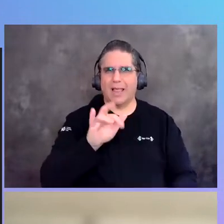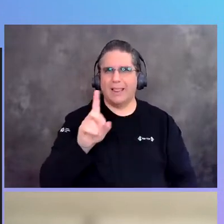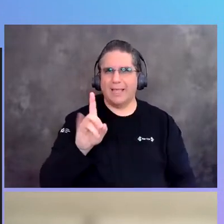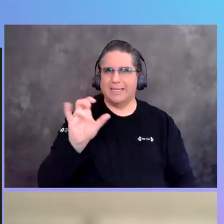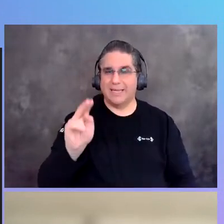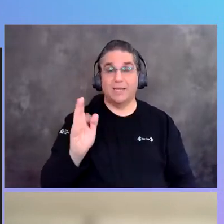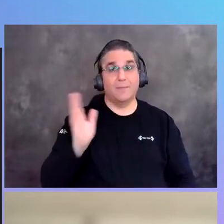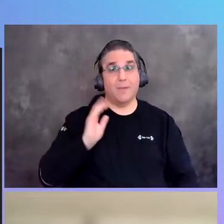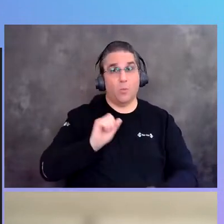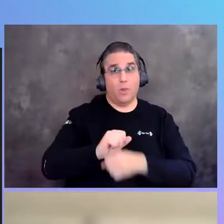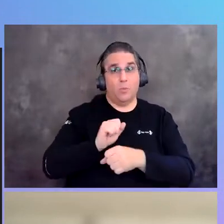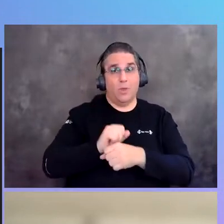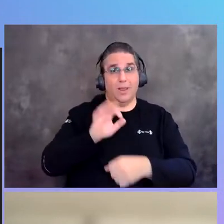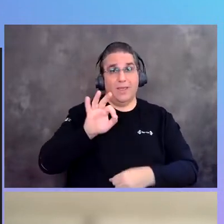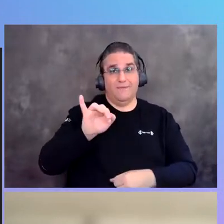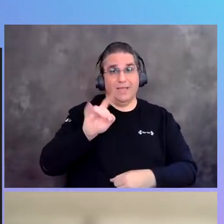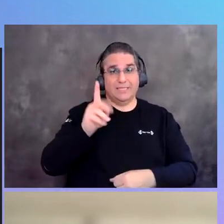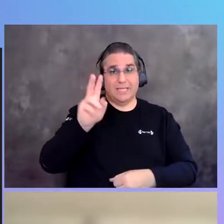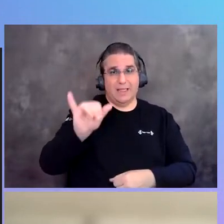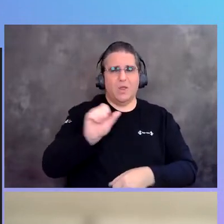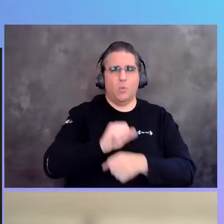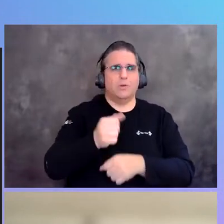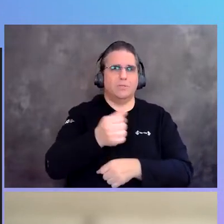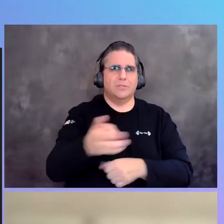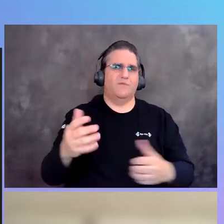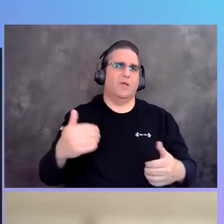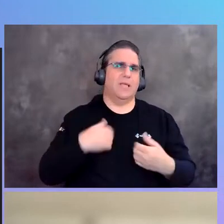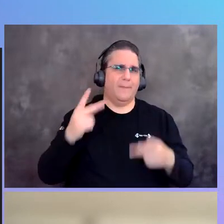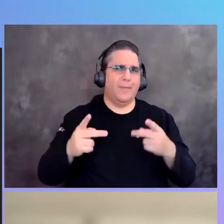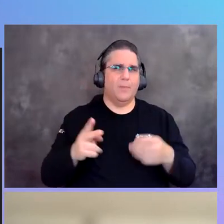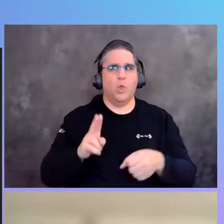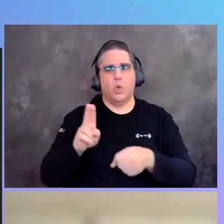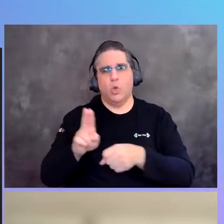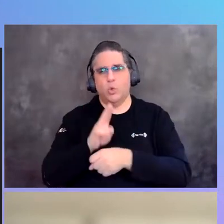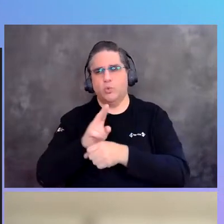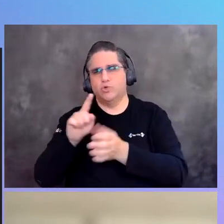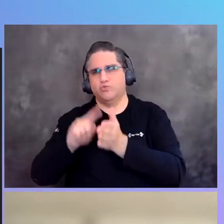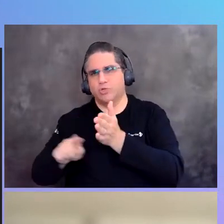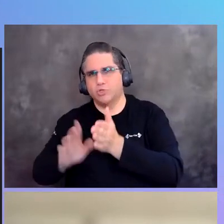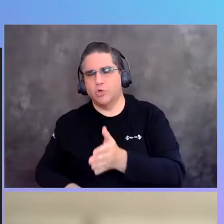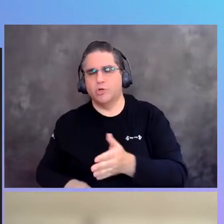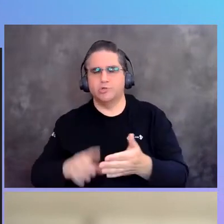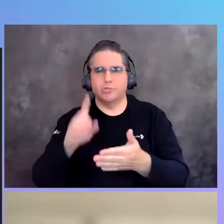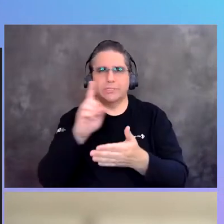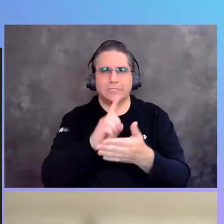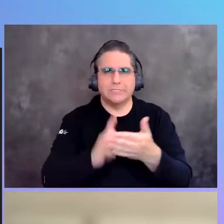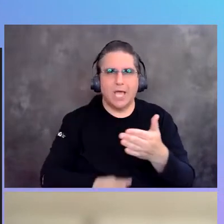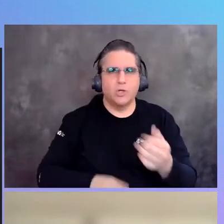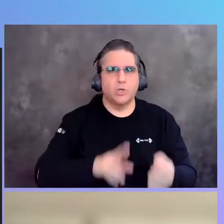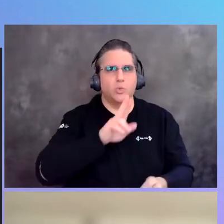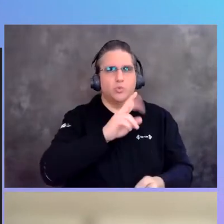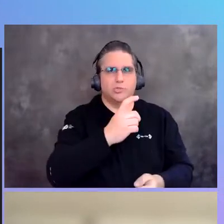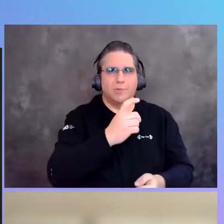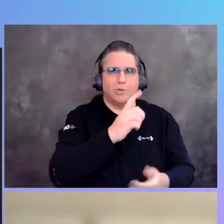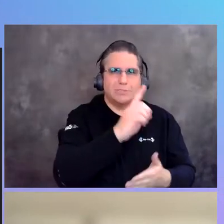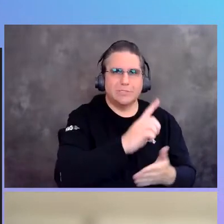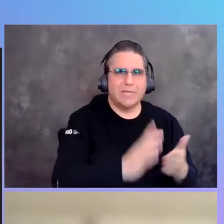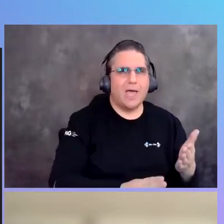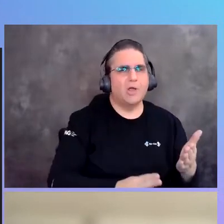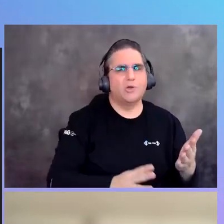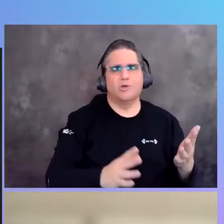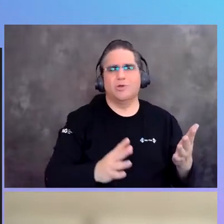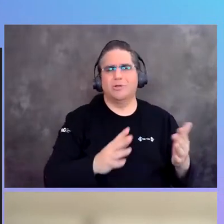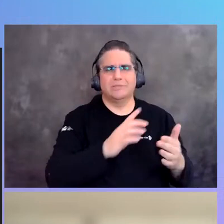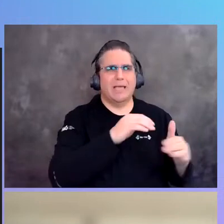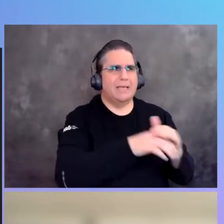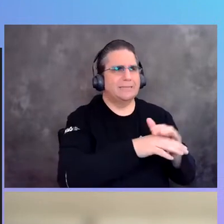number of people from user researchers to designers to user experience designers and people starting out accessibility.